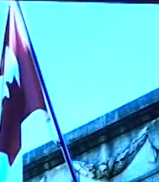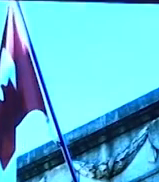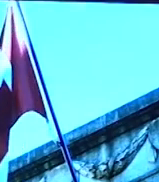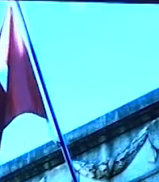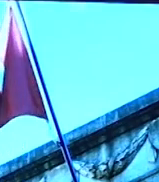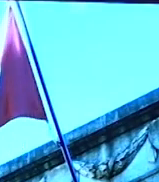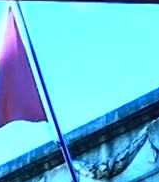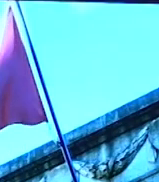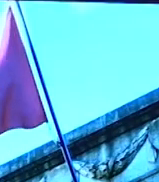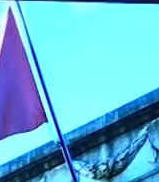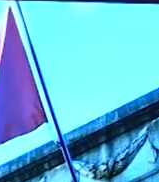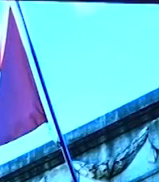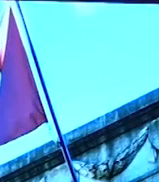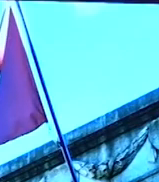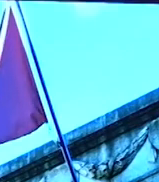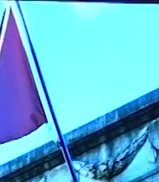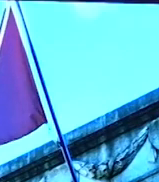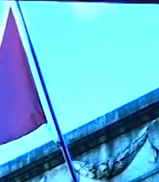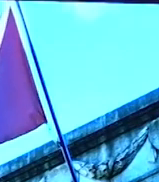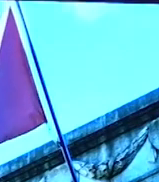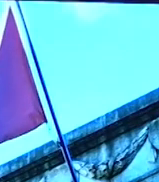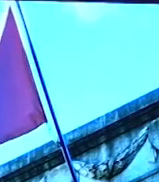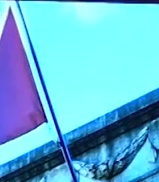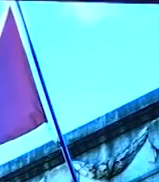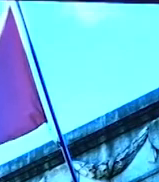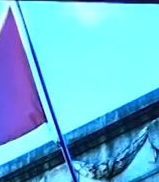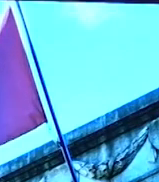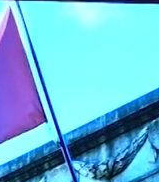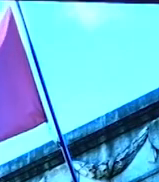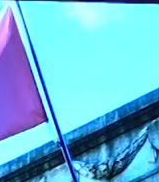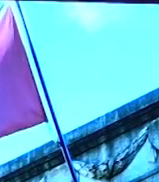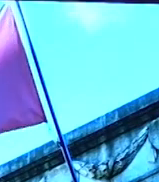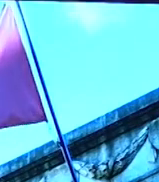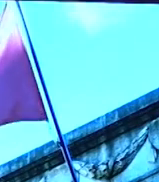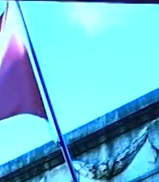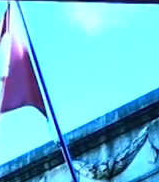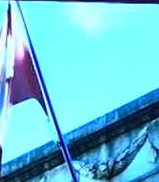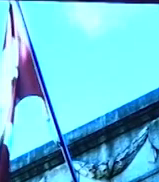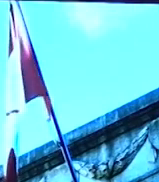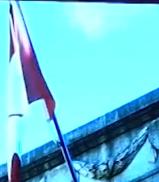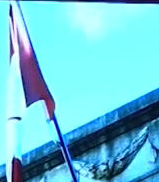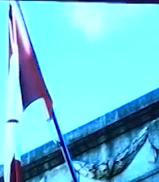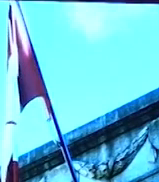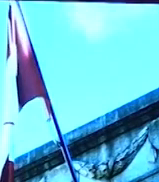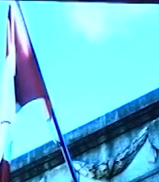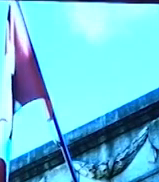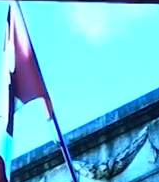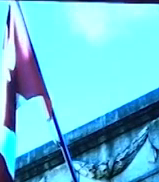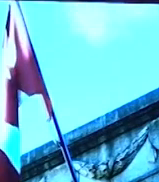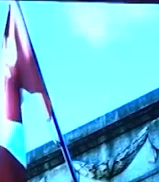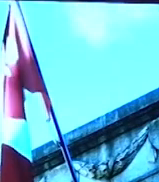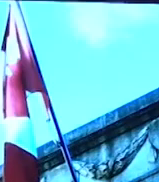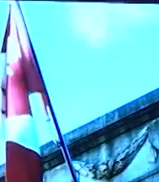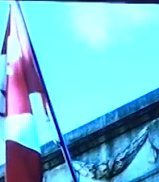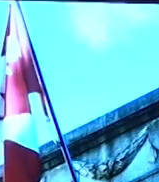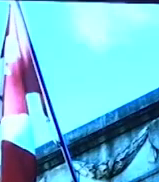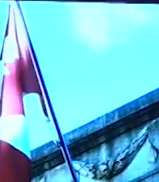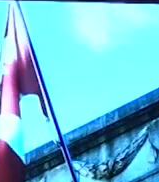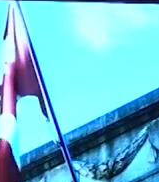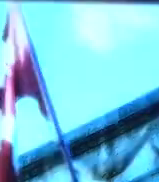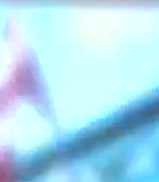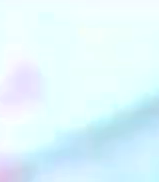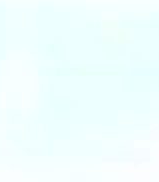Hamilton. This event is brought to you by the Hamilton Veterans Committee and the City of Hamilton. I am Tim Fletcher, your host for